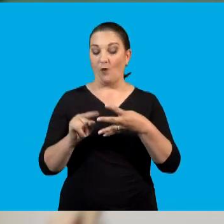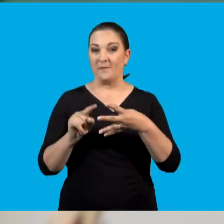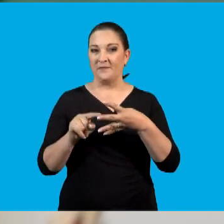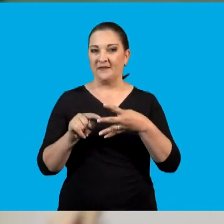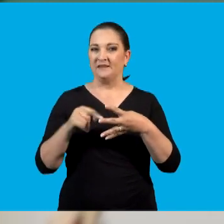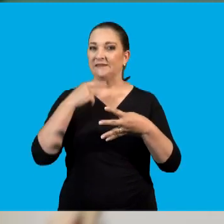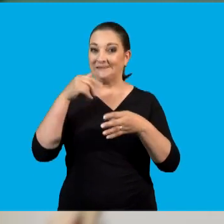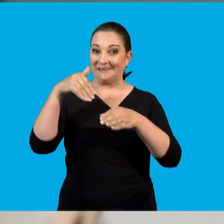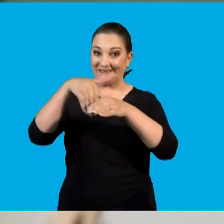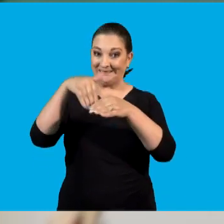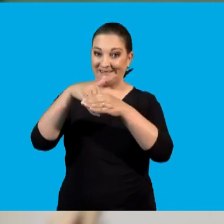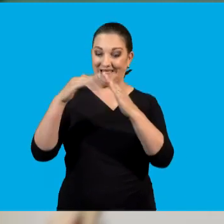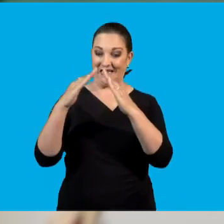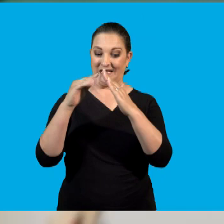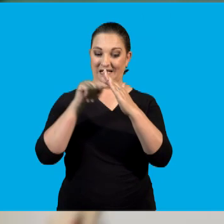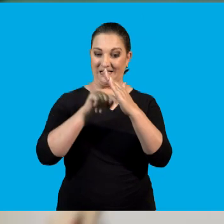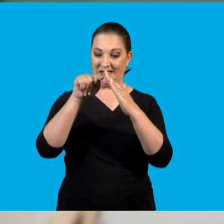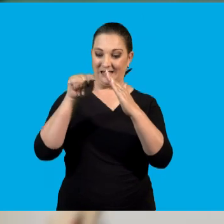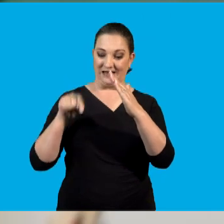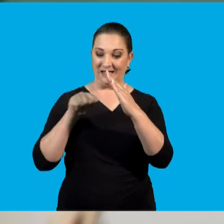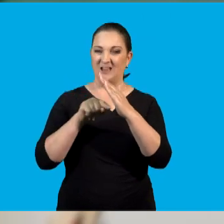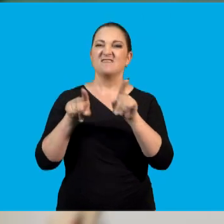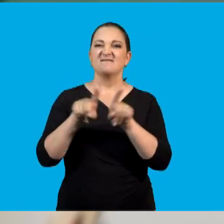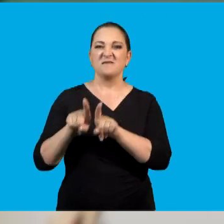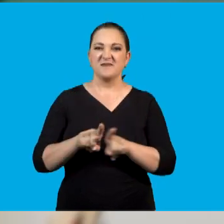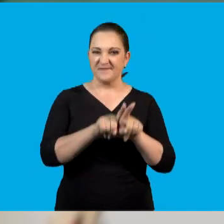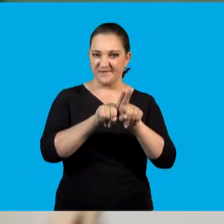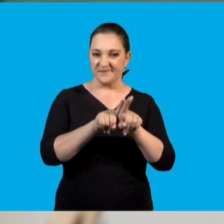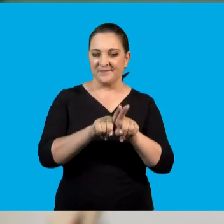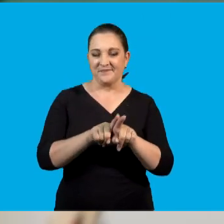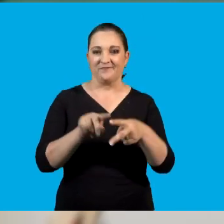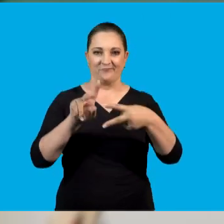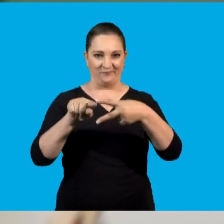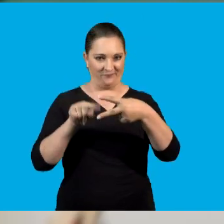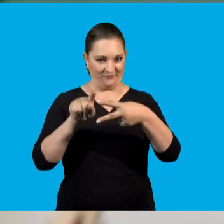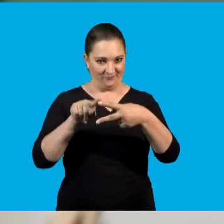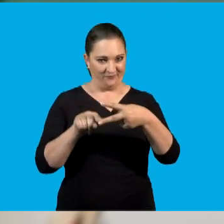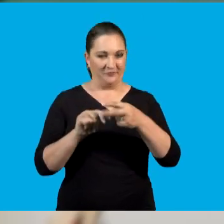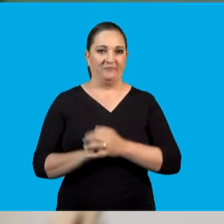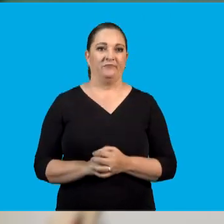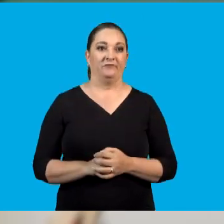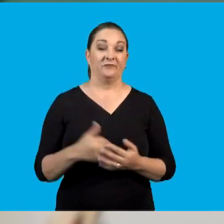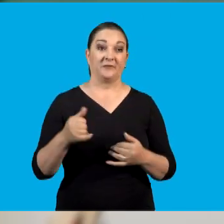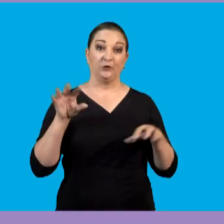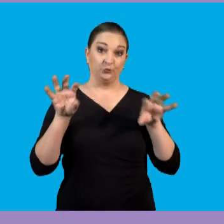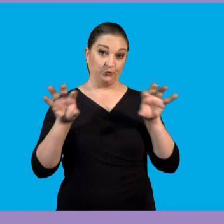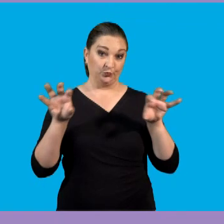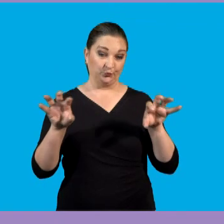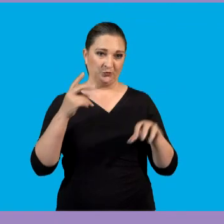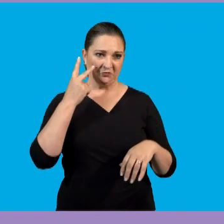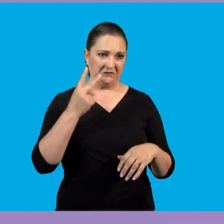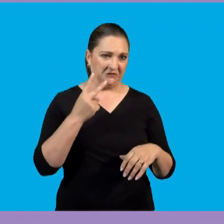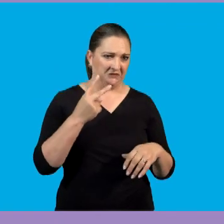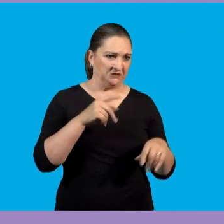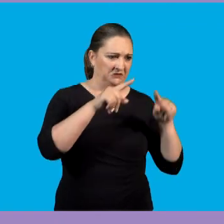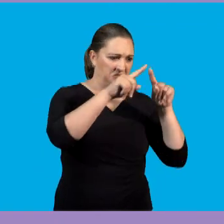the interior angles are equal. So let's look at these two triangles that we have been given here. We can see that the